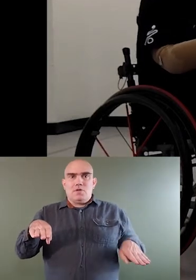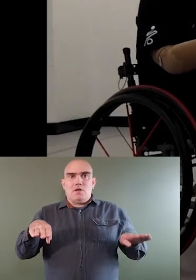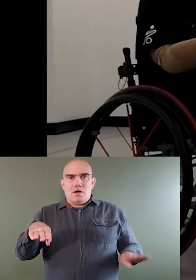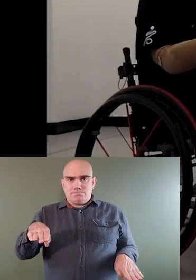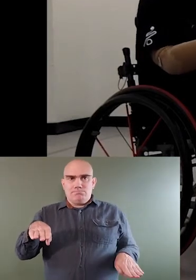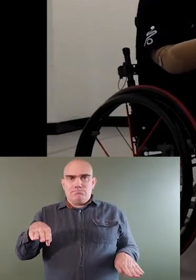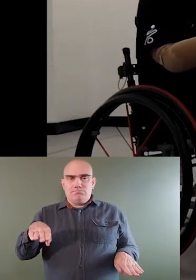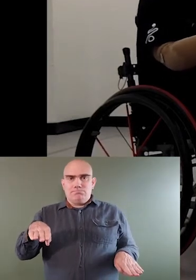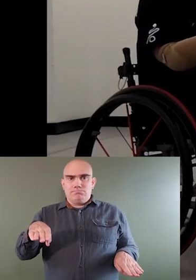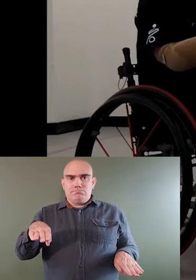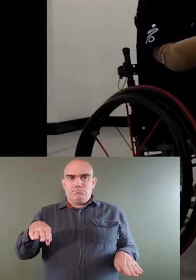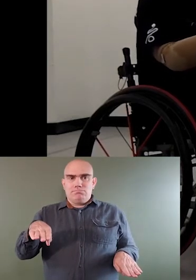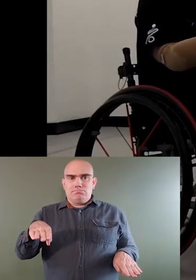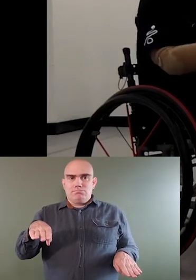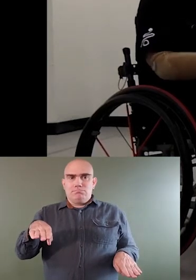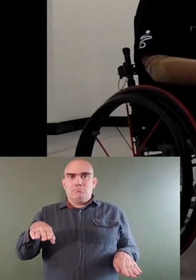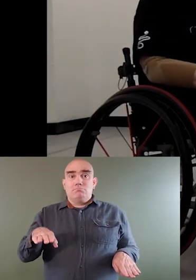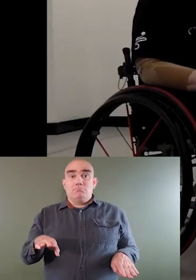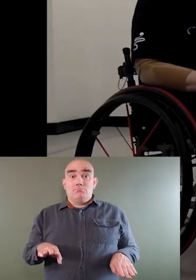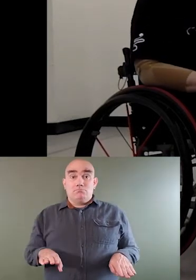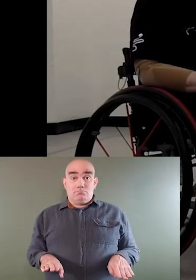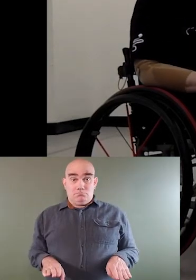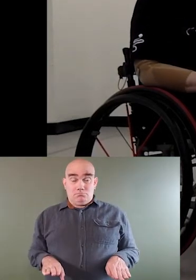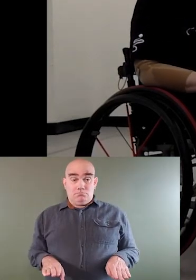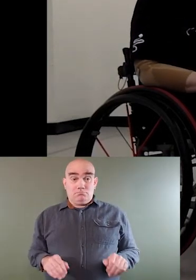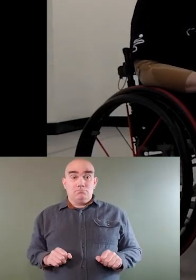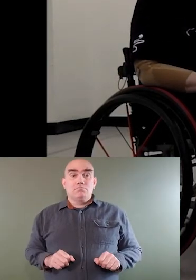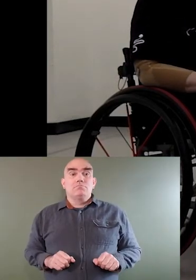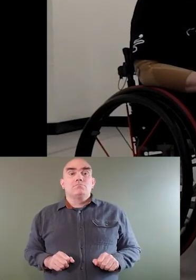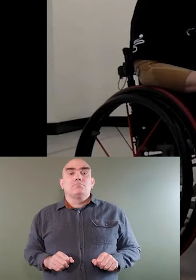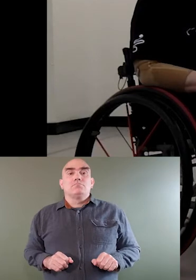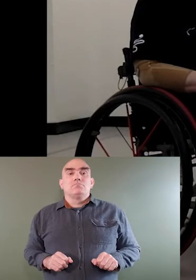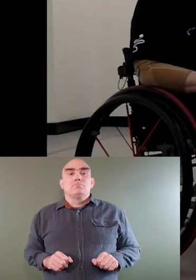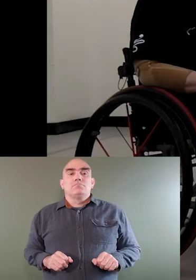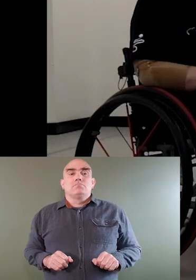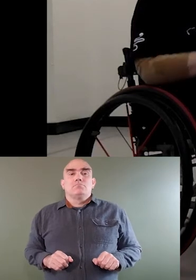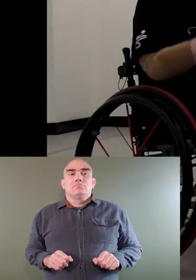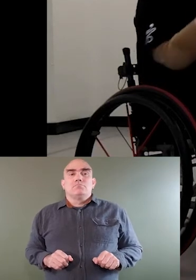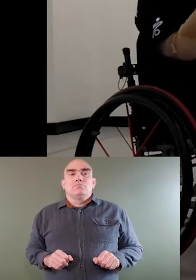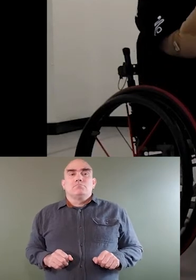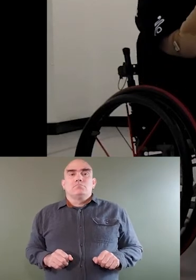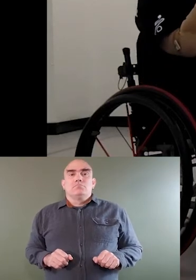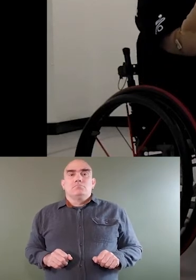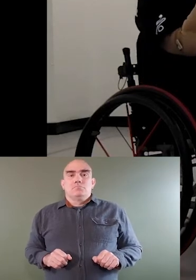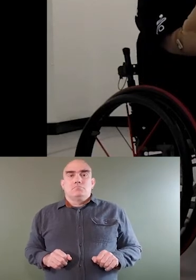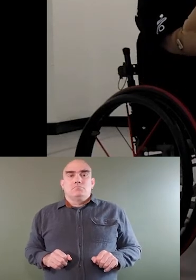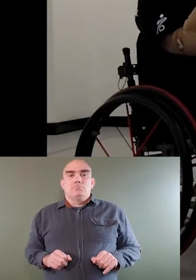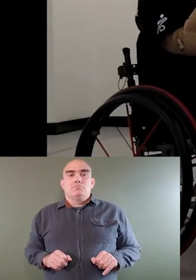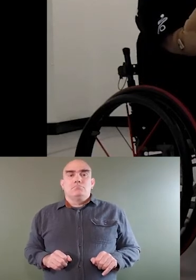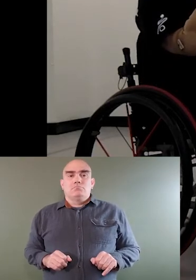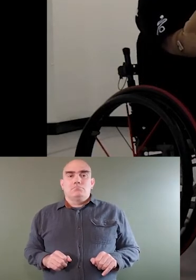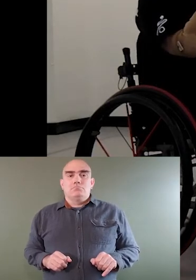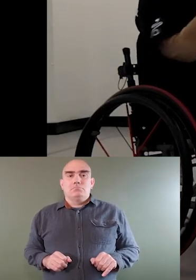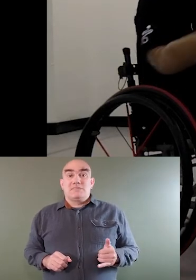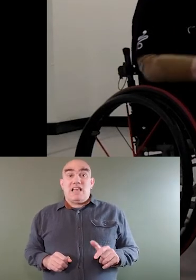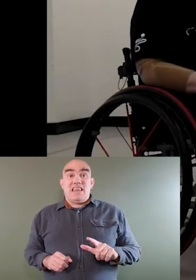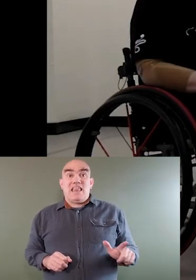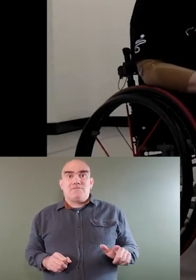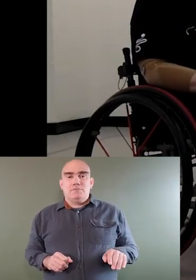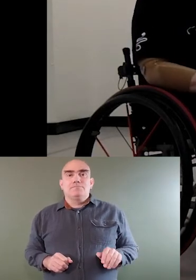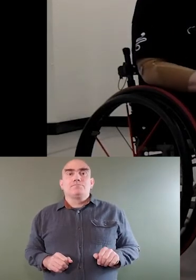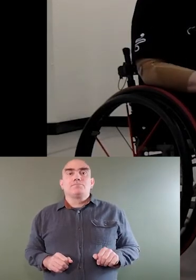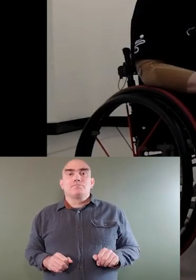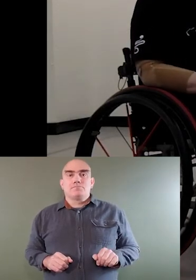Hop. And then we'll set down, no noise right now until we build the next step. Try your left